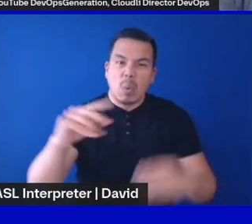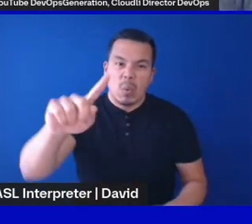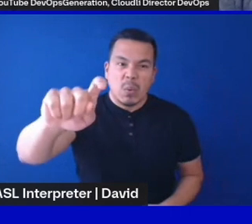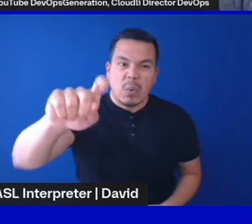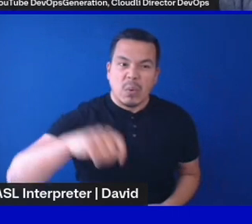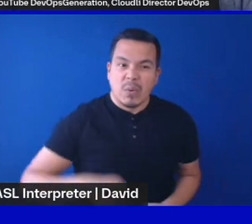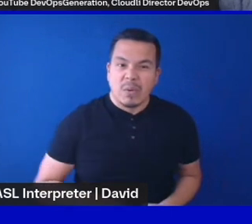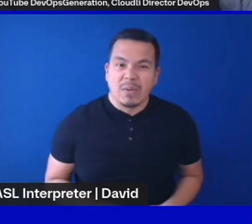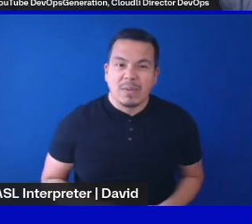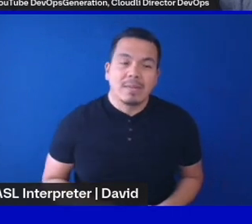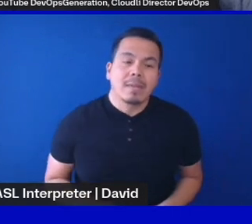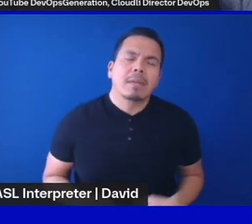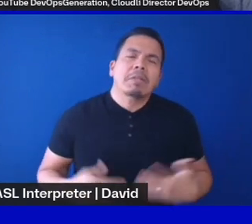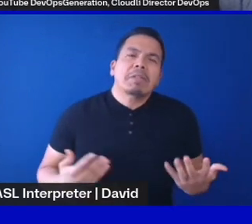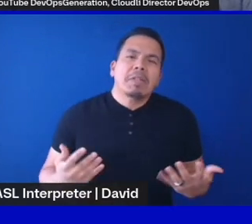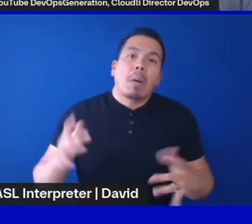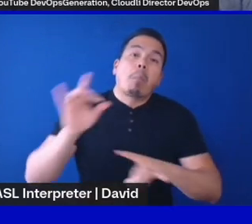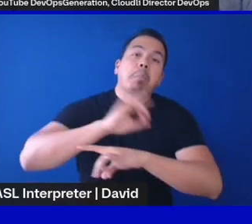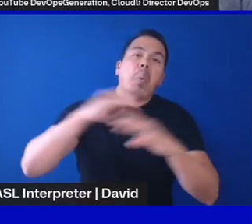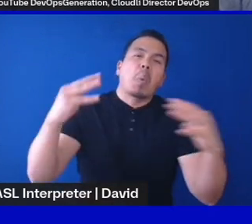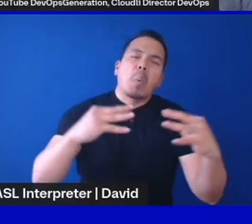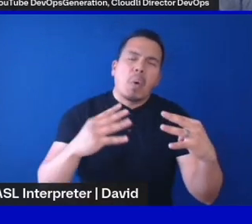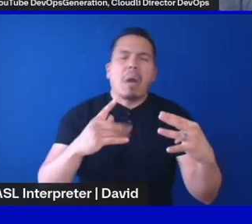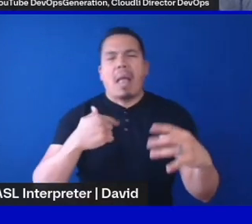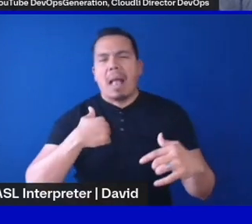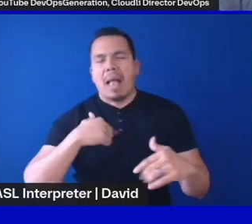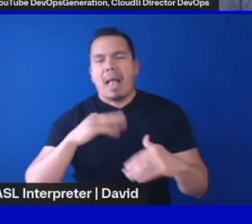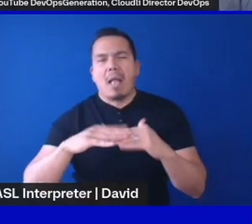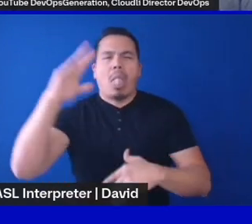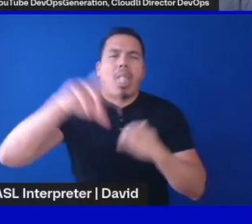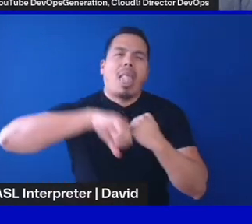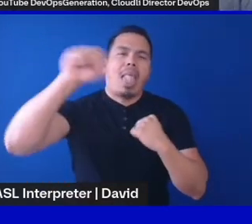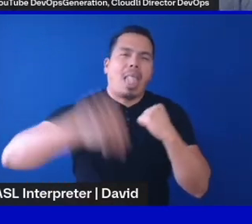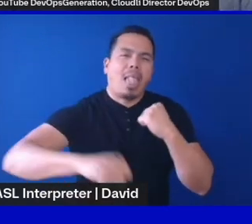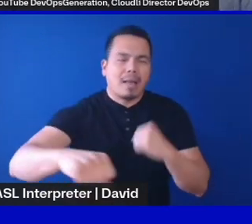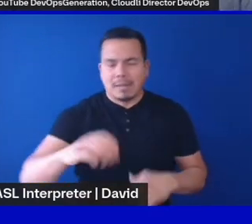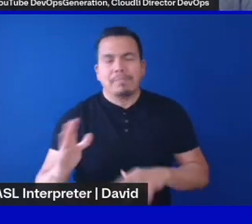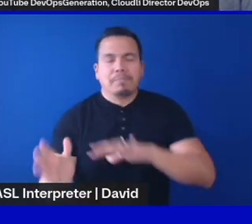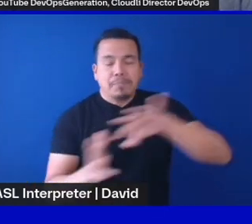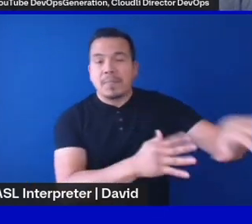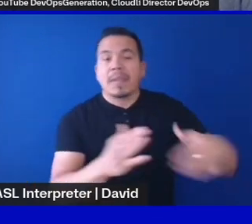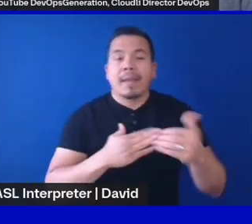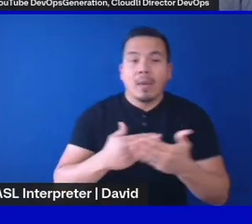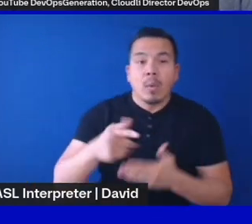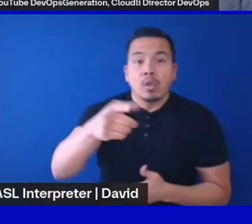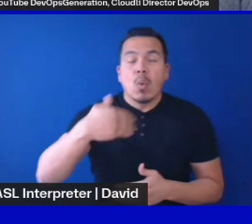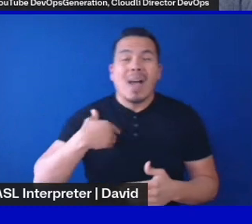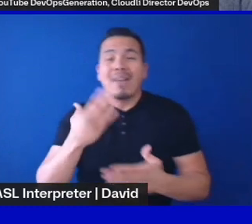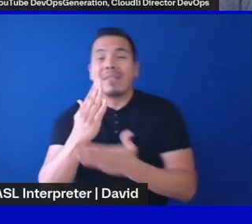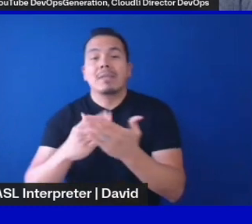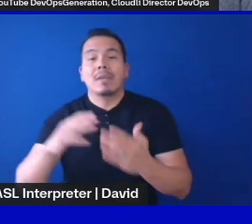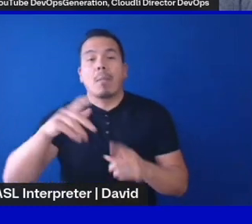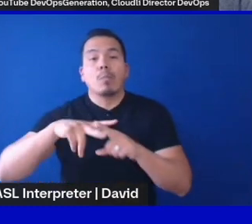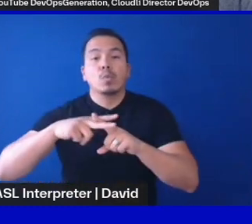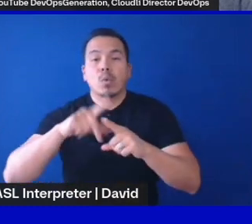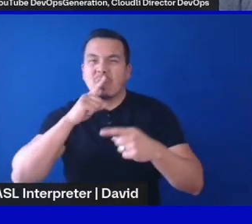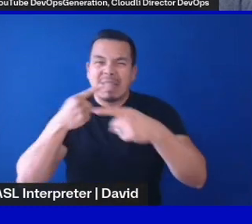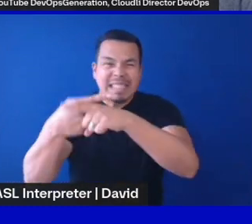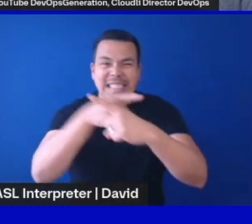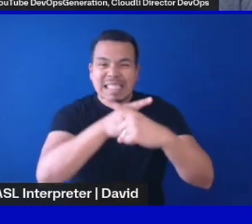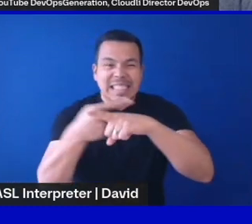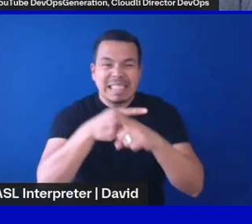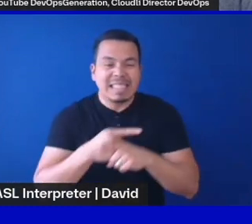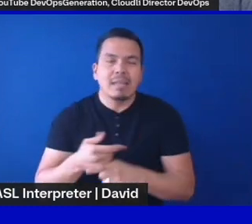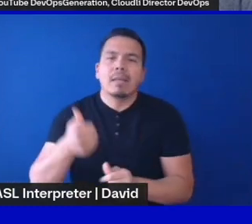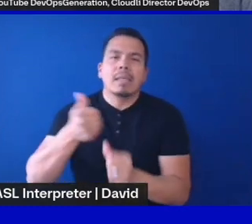So maybe not savage, maybe a little bit exaggerated, but still, when you have competing tools, each team pushes their own stack.